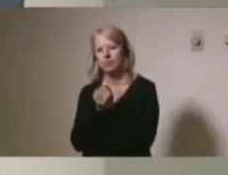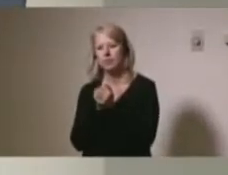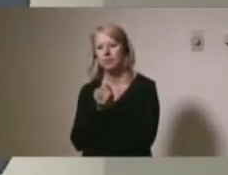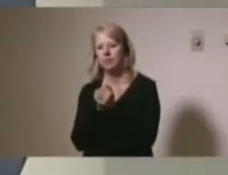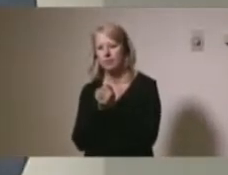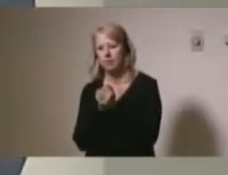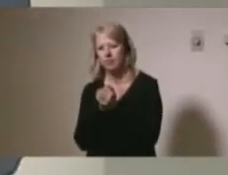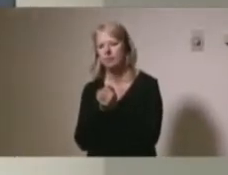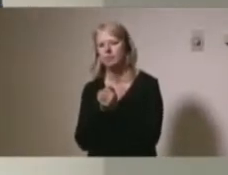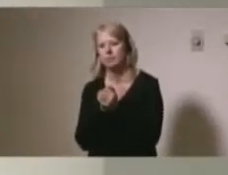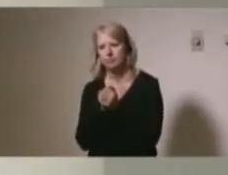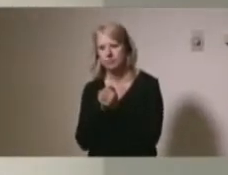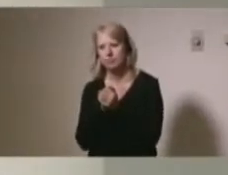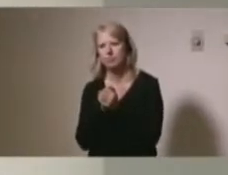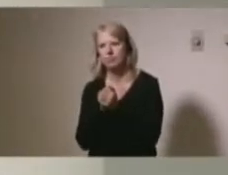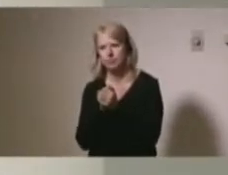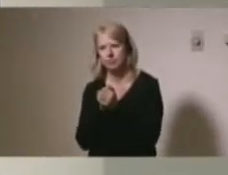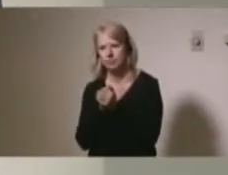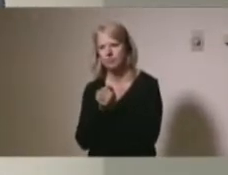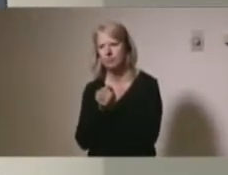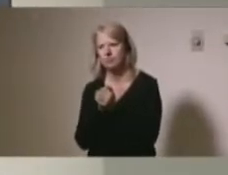We want to force the government